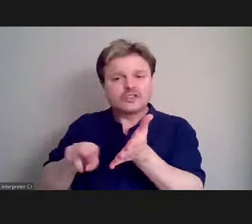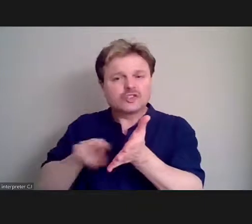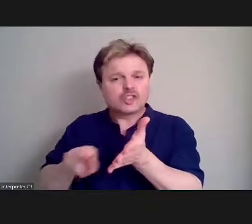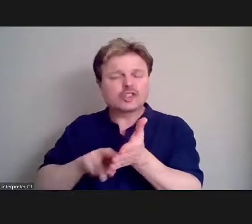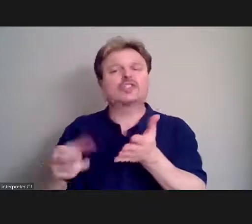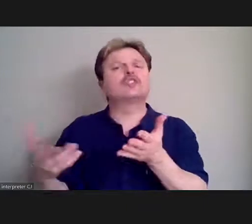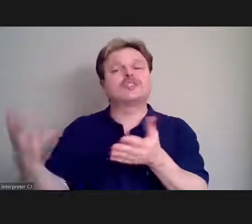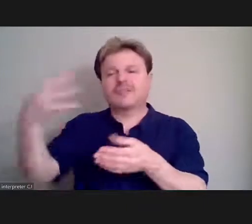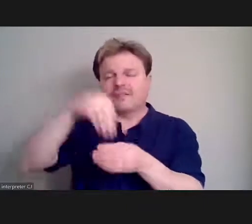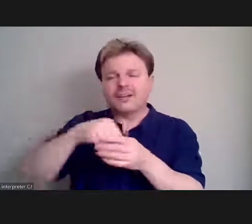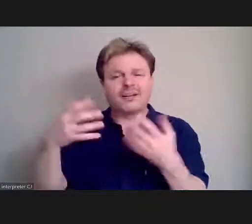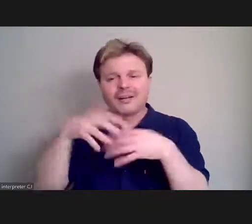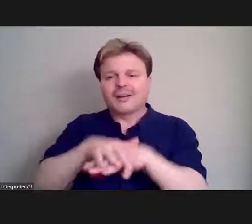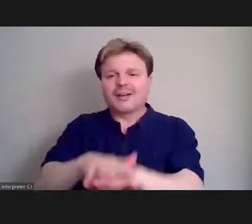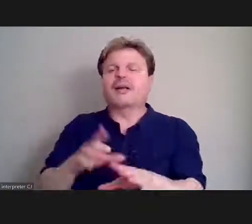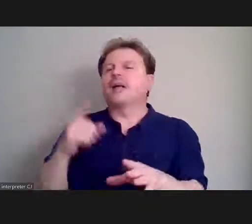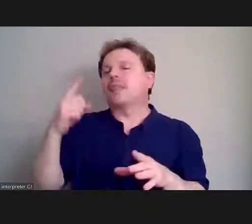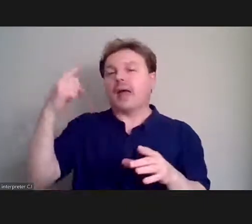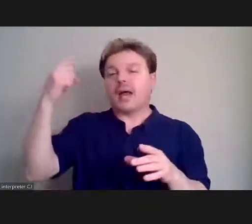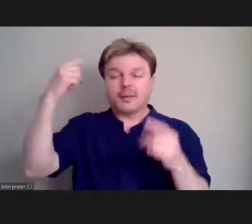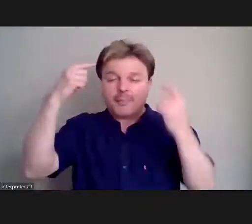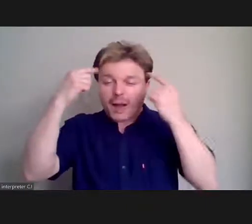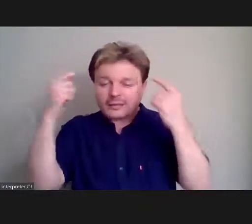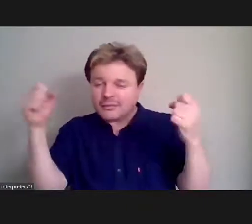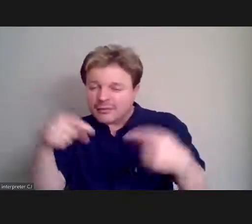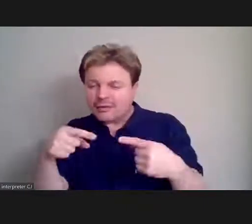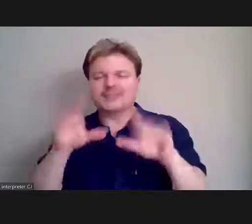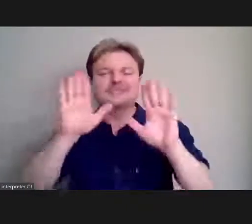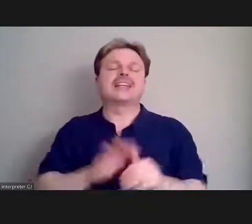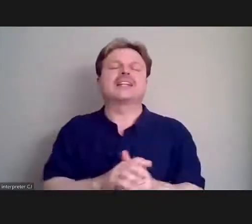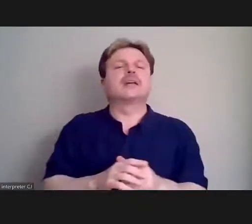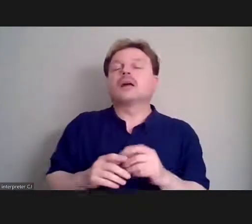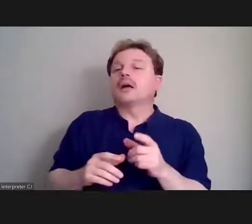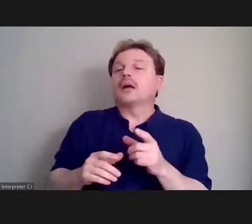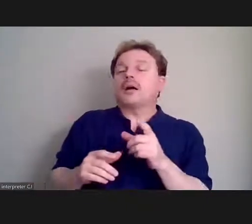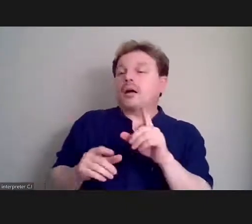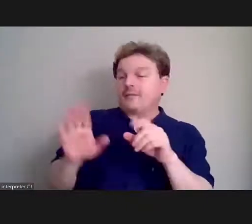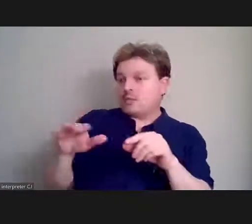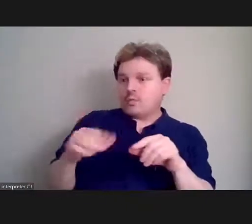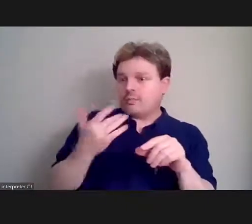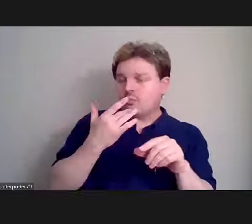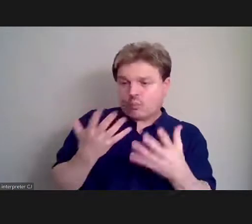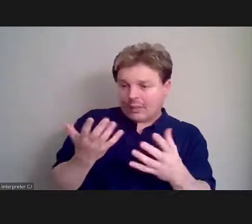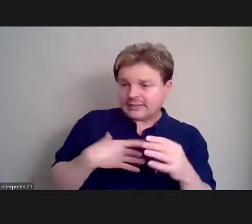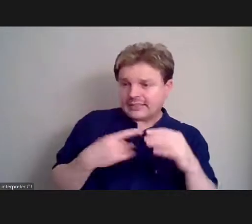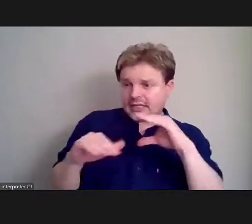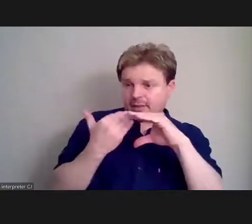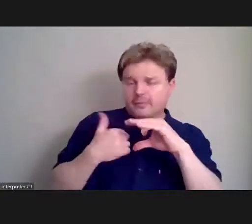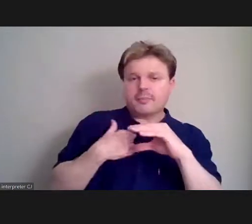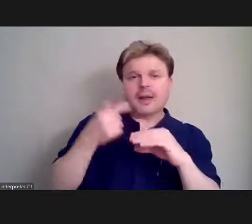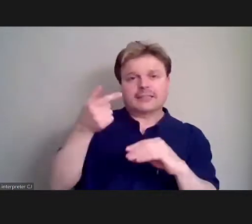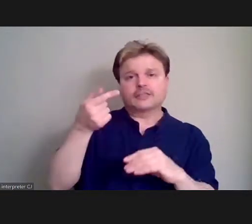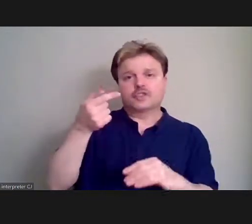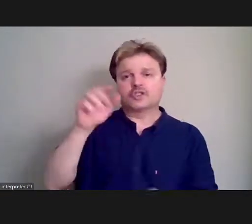it's great. If anybody wants to email me, I've added my Gmail there,